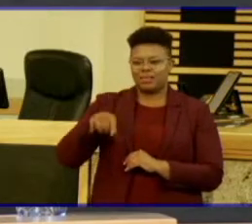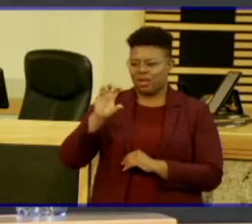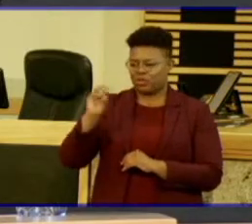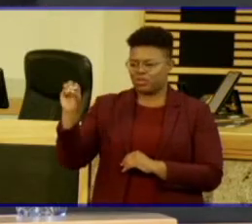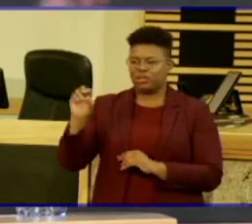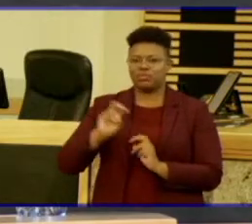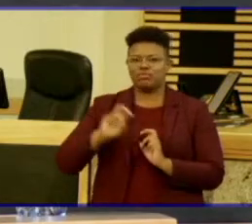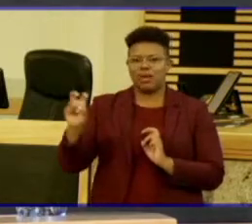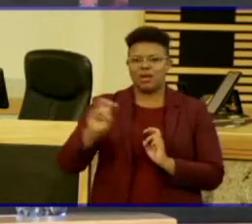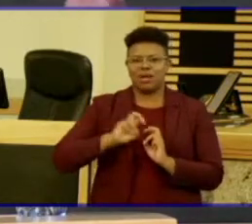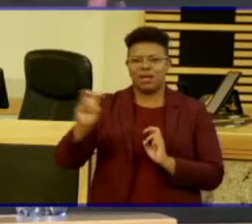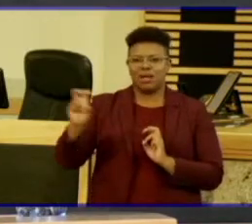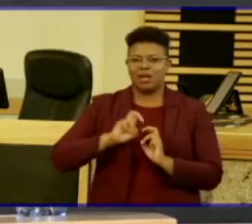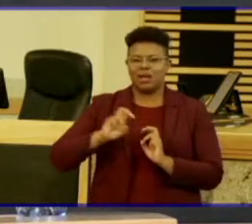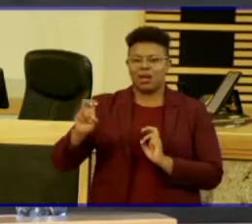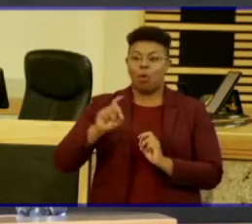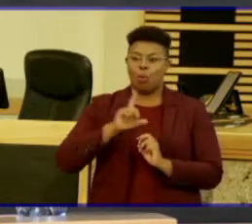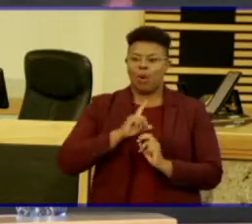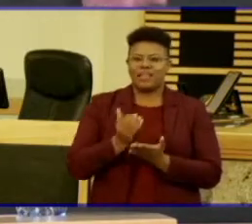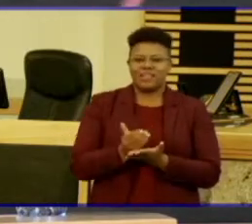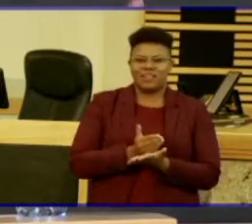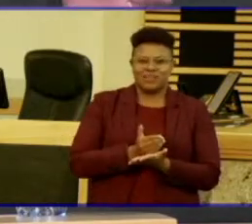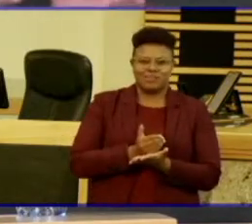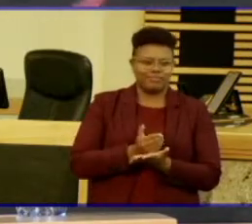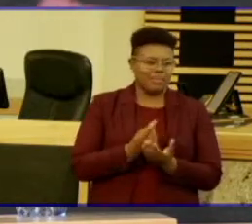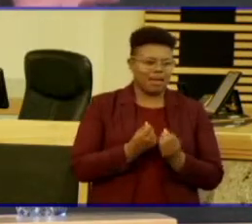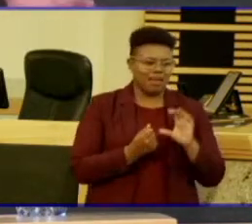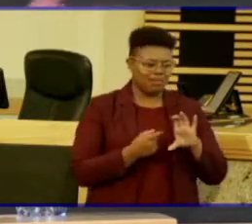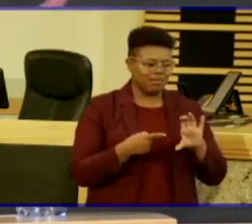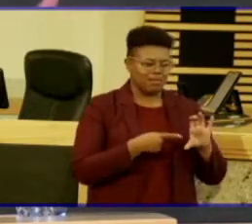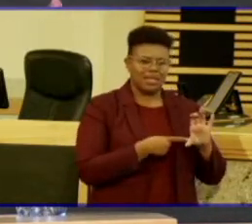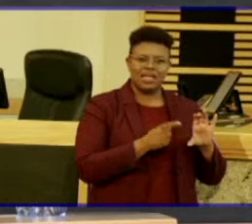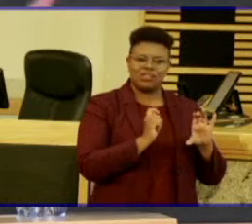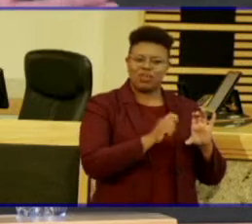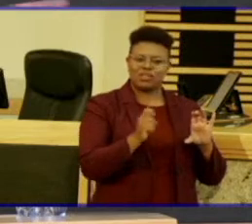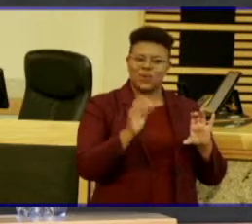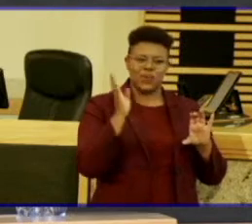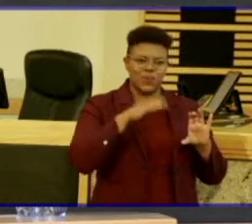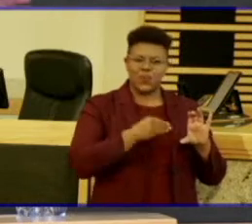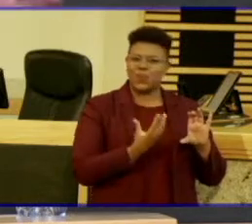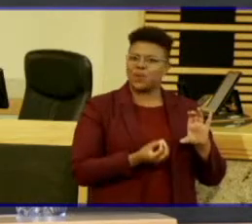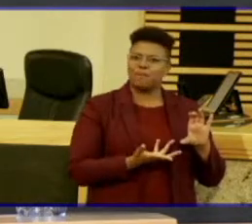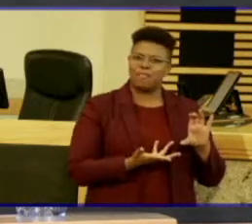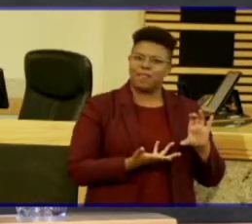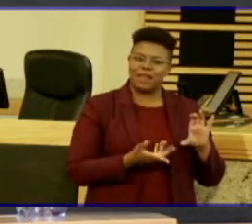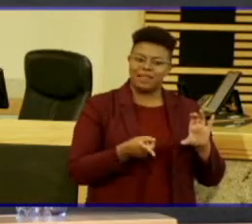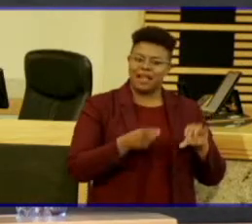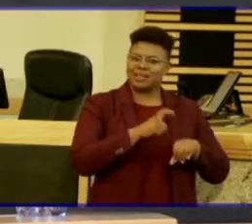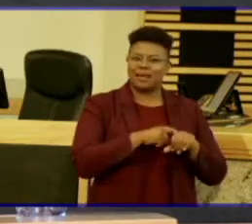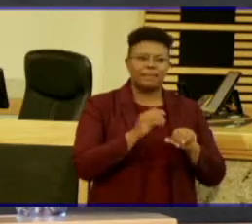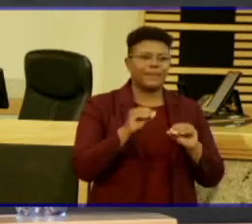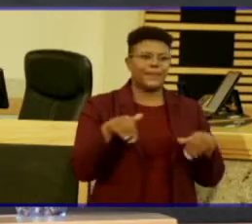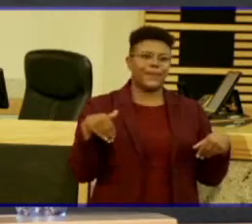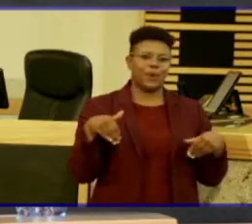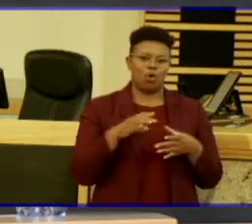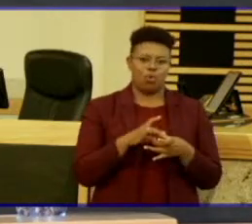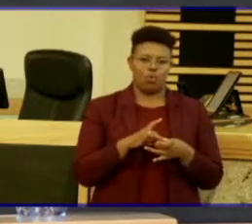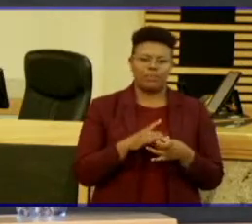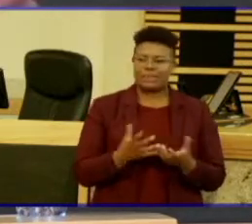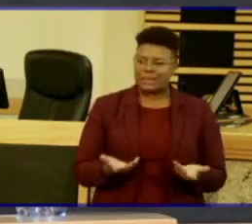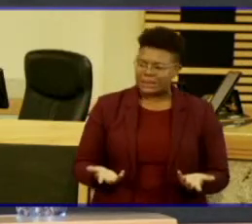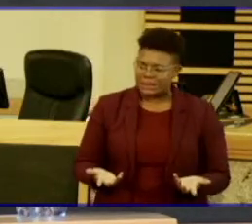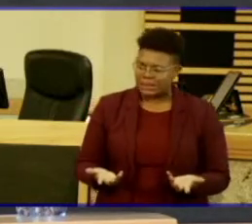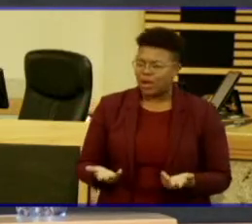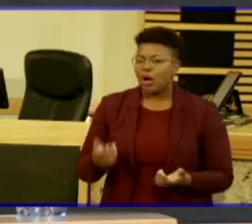103,000. There were savings. Ibinga kanga ya chitwa kwa transport. Ngeli kaisha abantwana bebenga yesikolwe. Sanyanzeleka